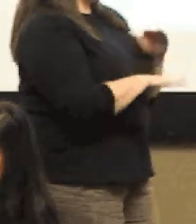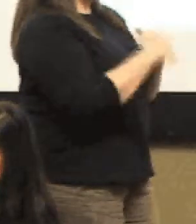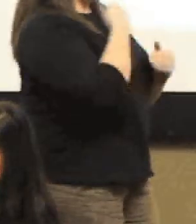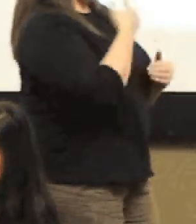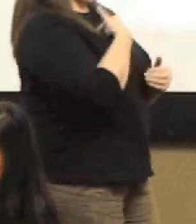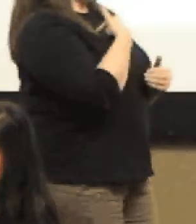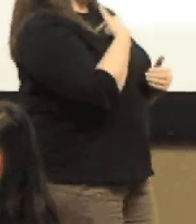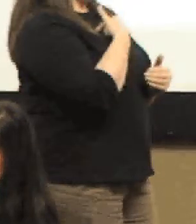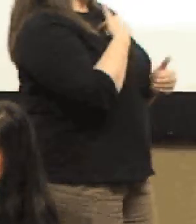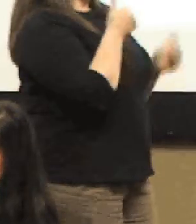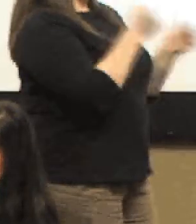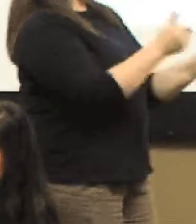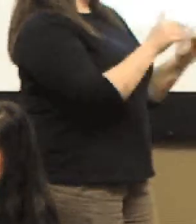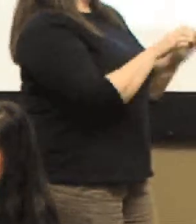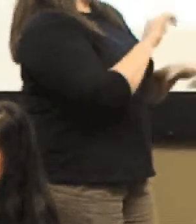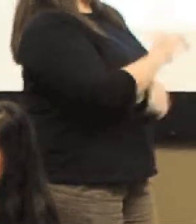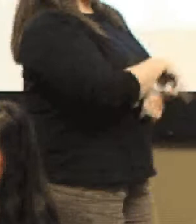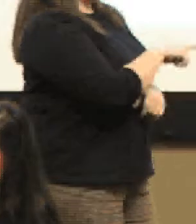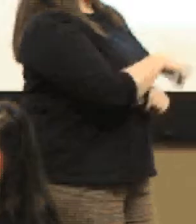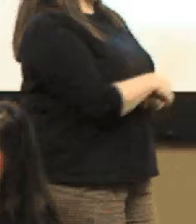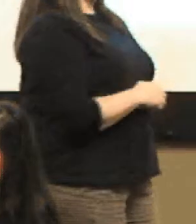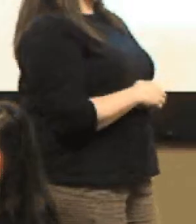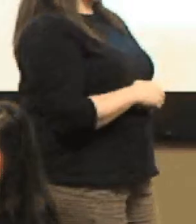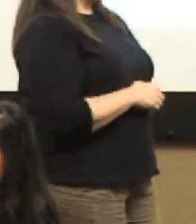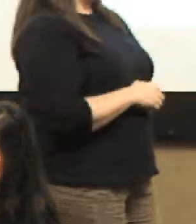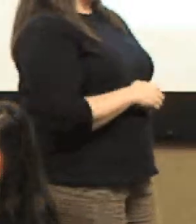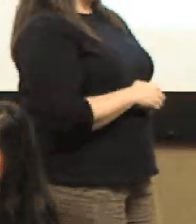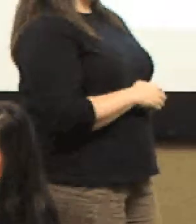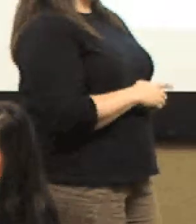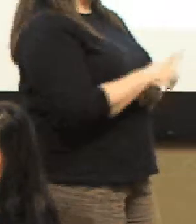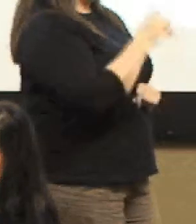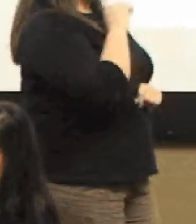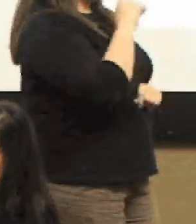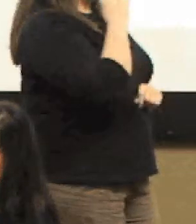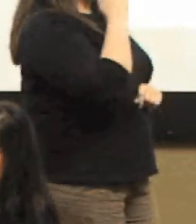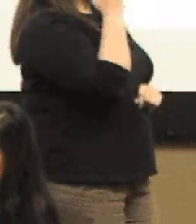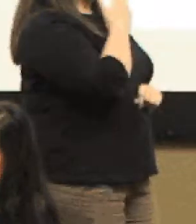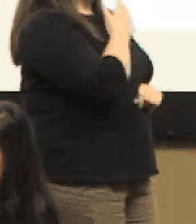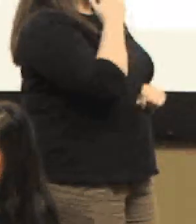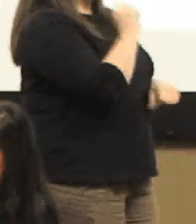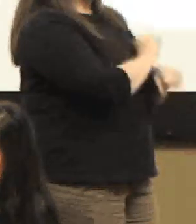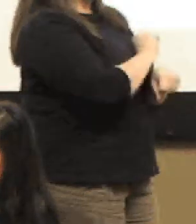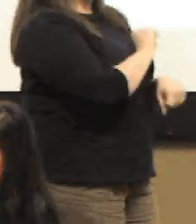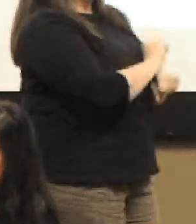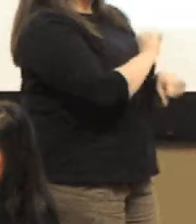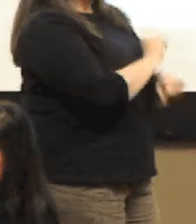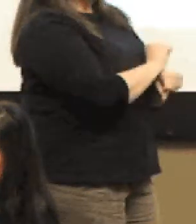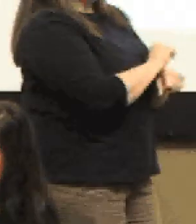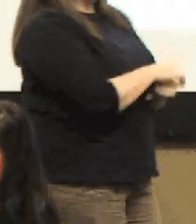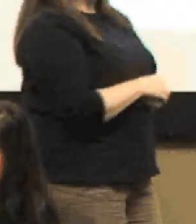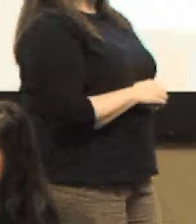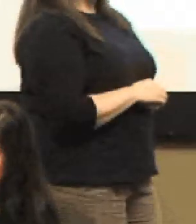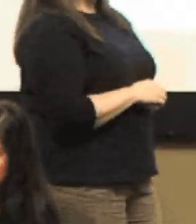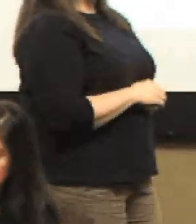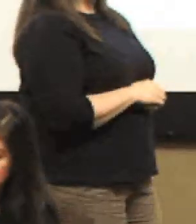told me to do, which is that, I mean, it really is an amazing job. I find